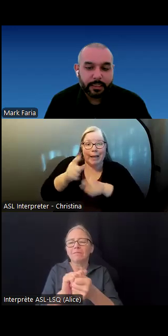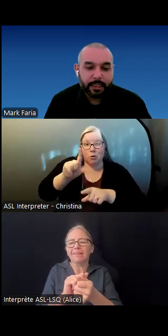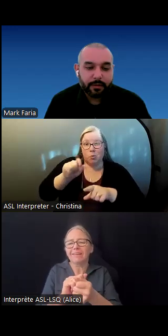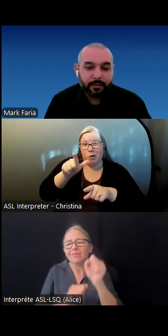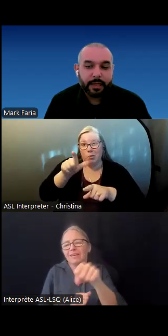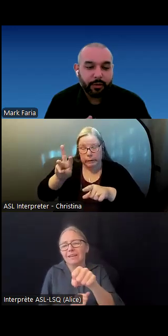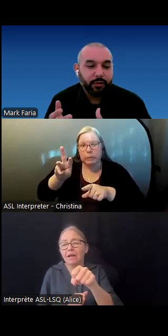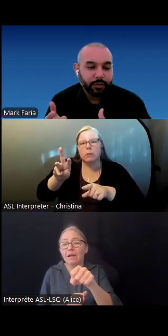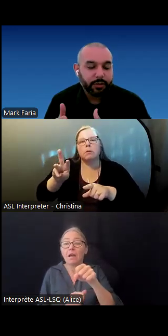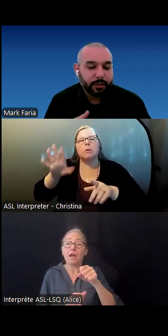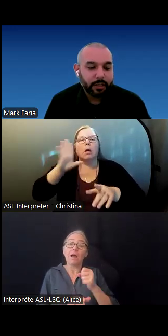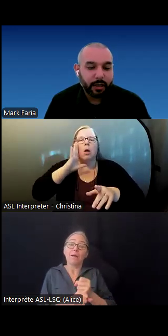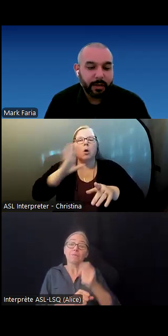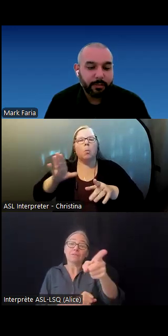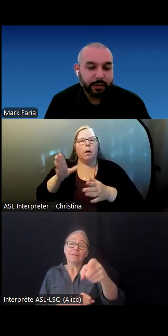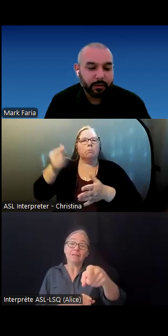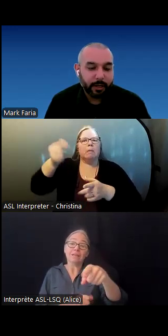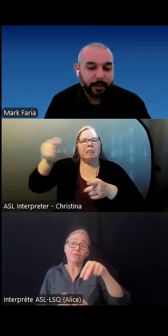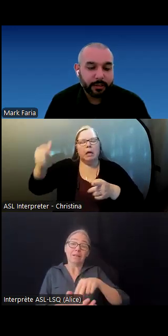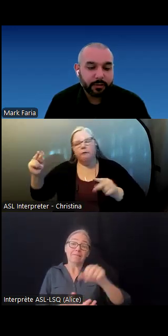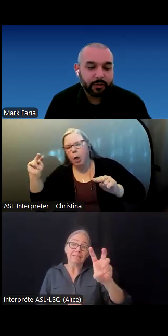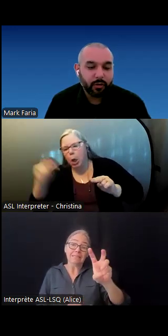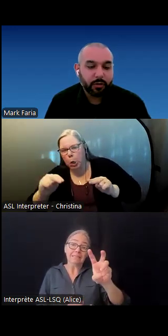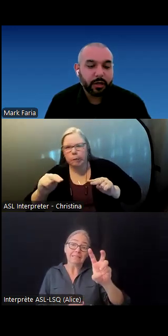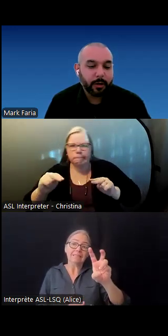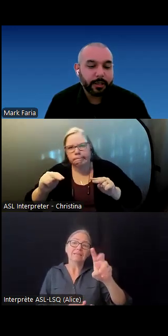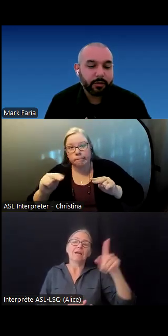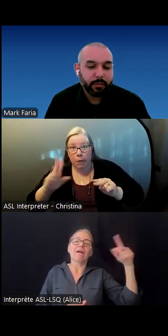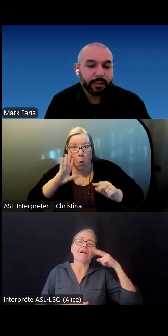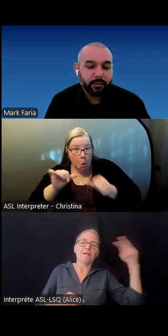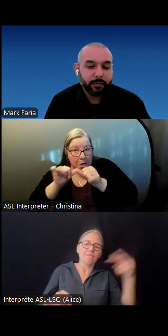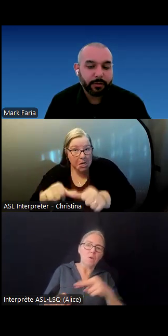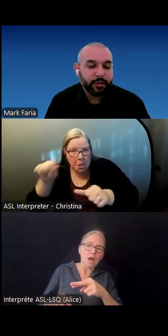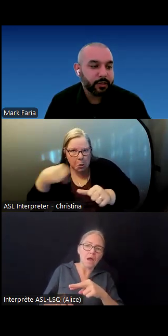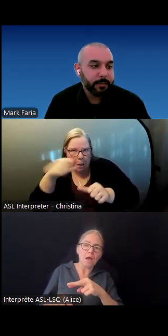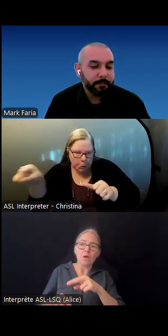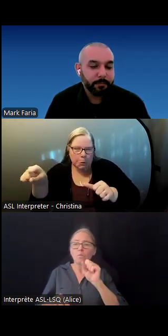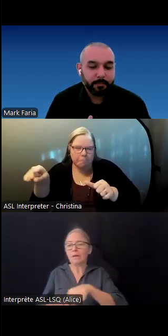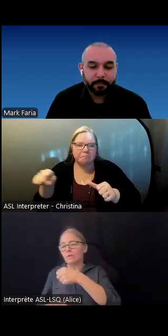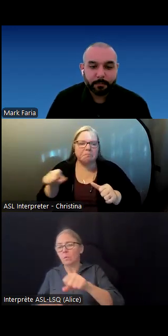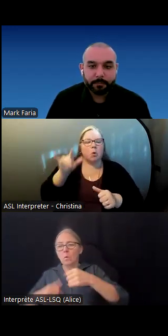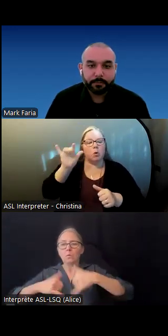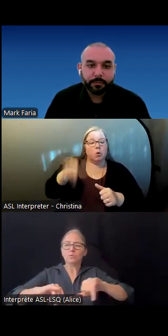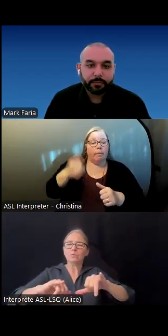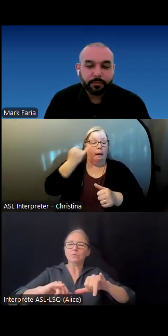under 18, then the account holder may be the legal parent or a guardian or public department or agency.